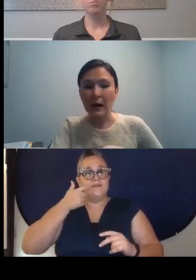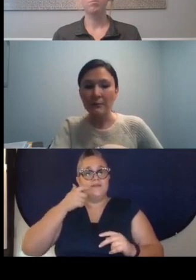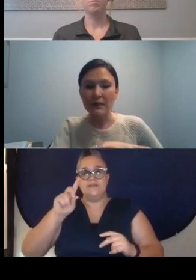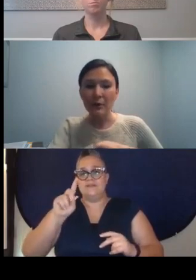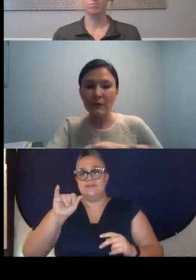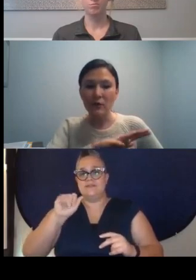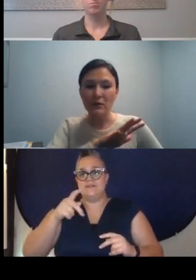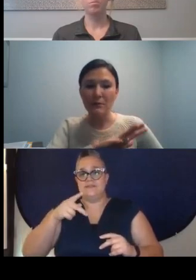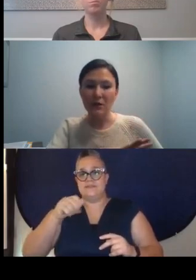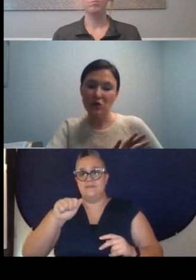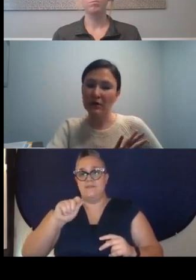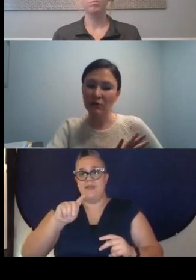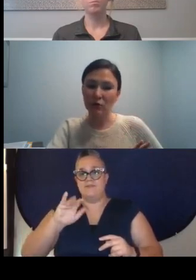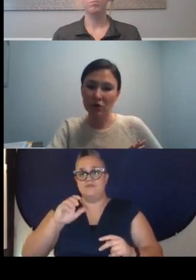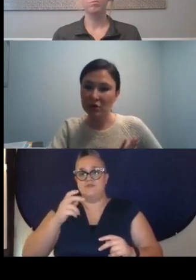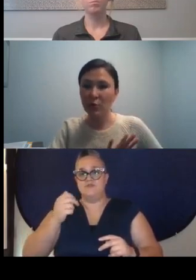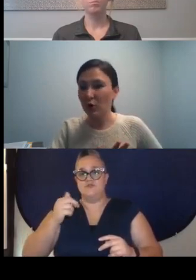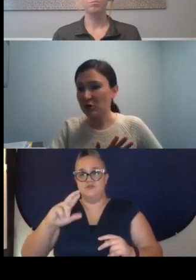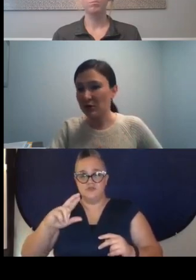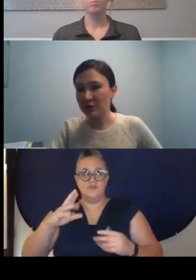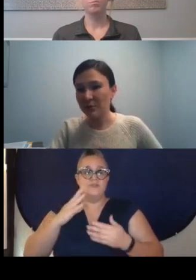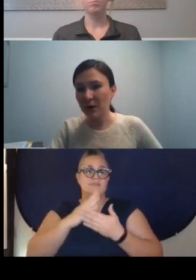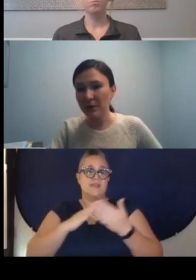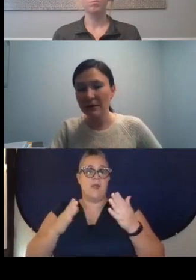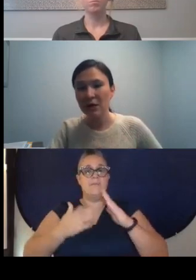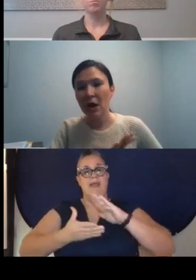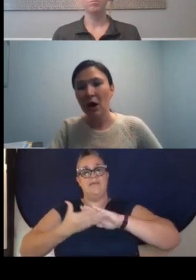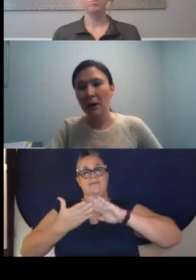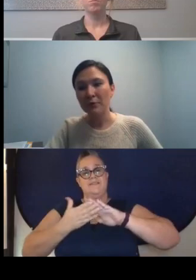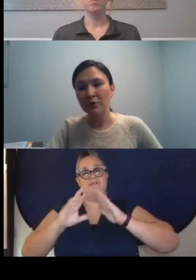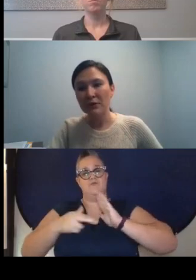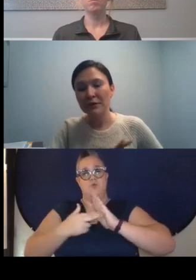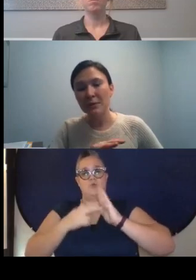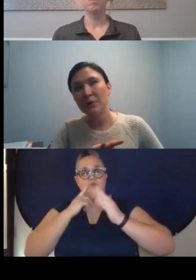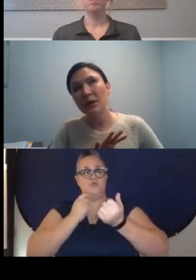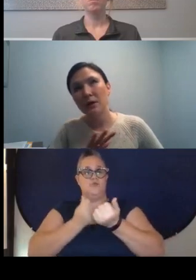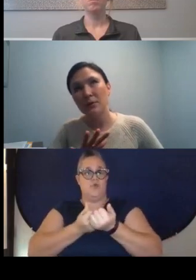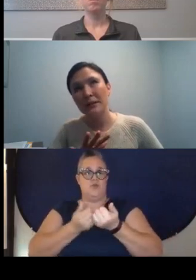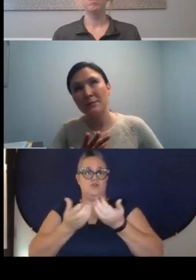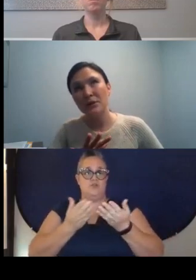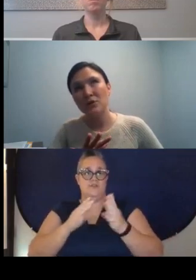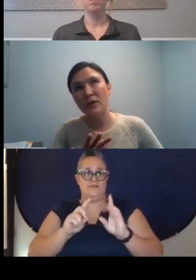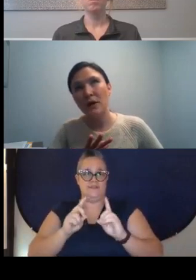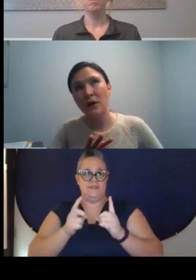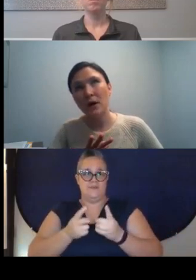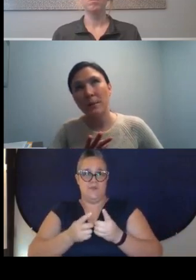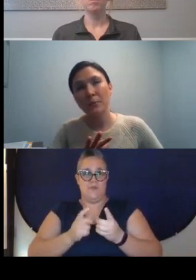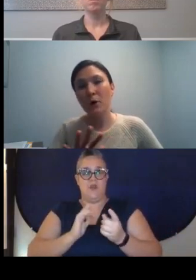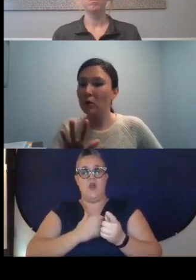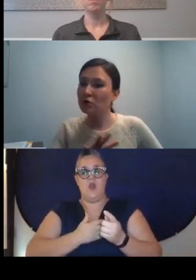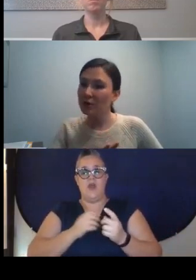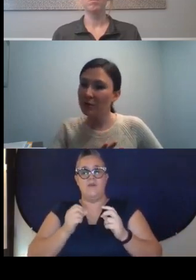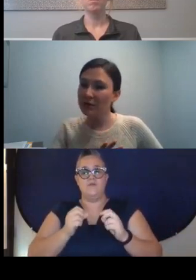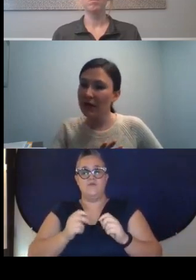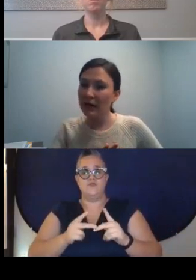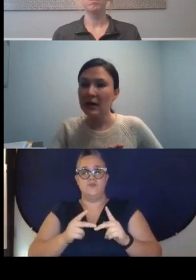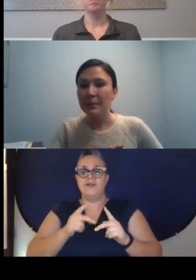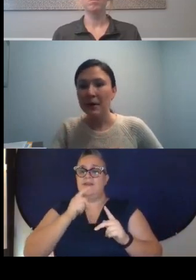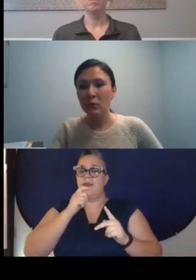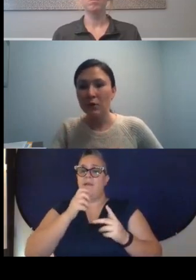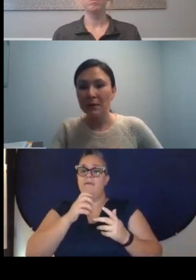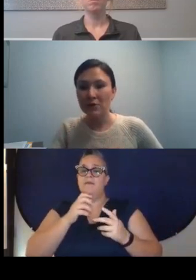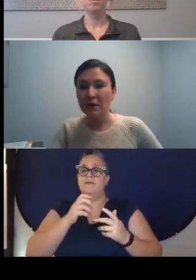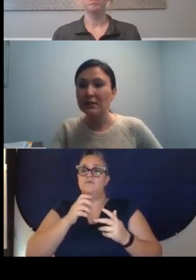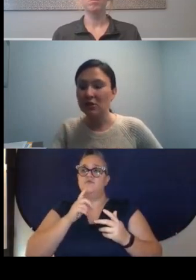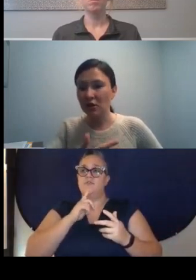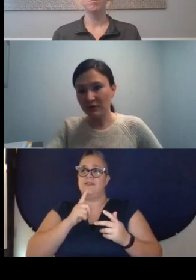administration, some of those administrative roles to support the service department. Our opportunities typically aren't as much of a promotion per se,